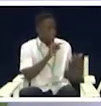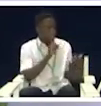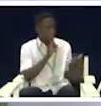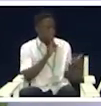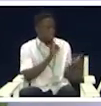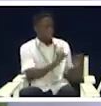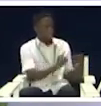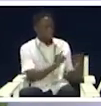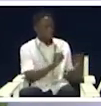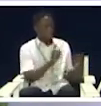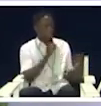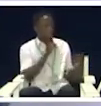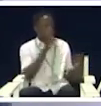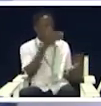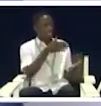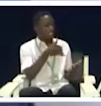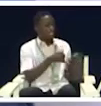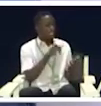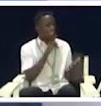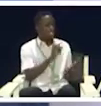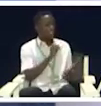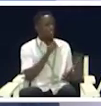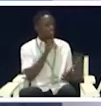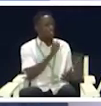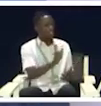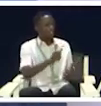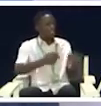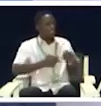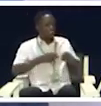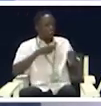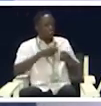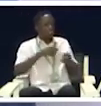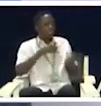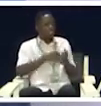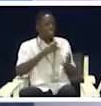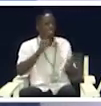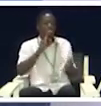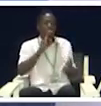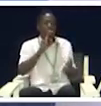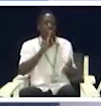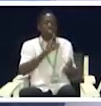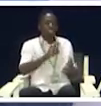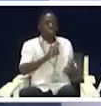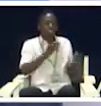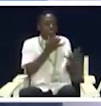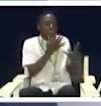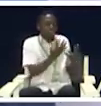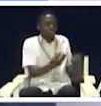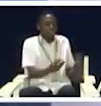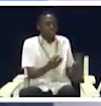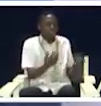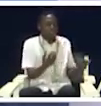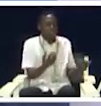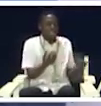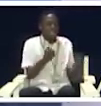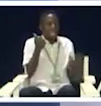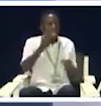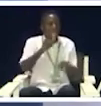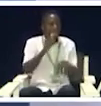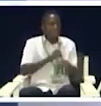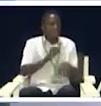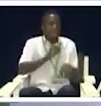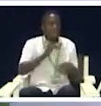alarm. It's not tumor. It's not something cancerous. It's kind of a cyst that happened, and it was a false alarm. So I said, anytime I